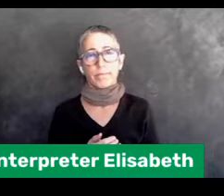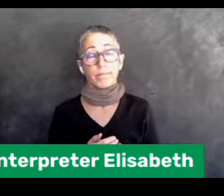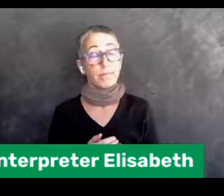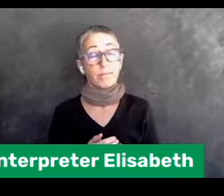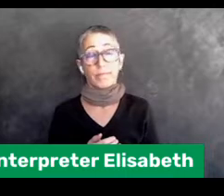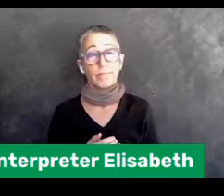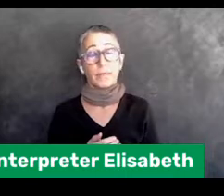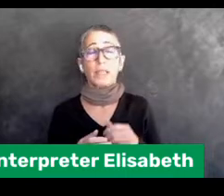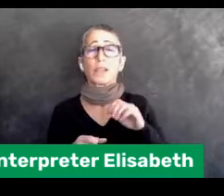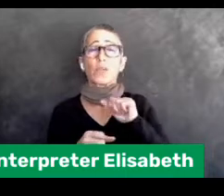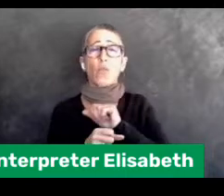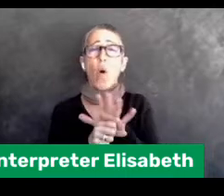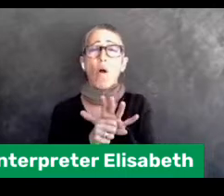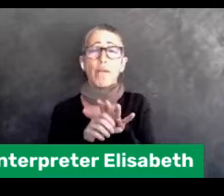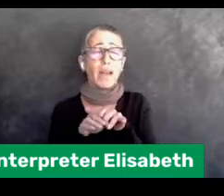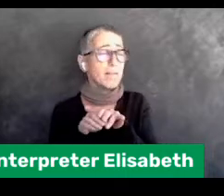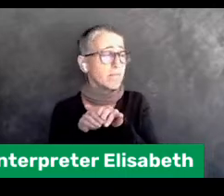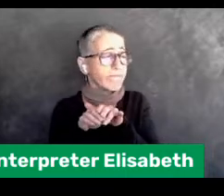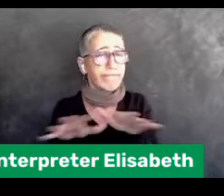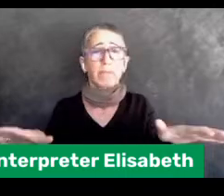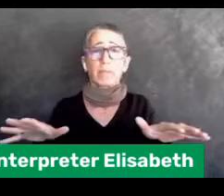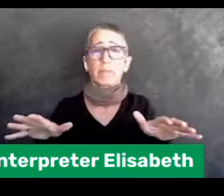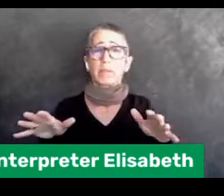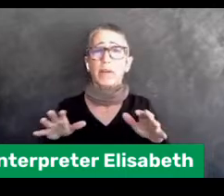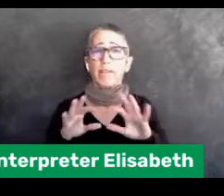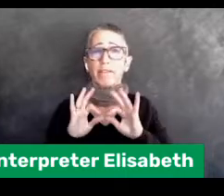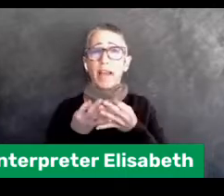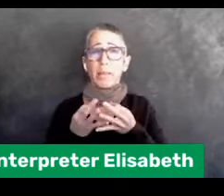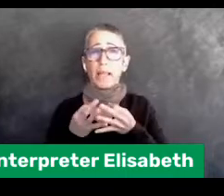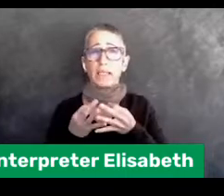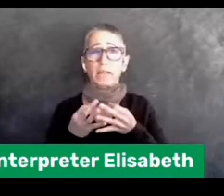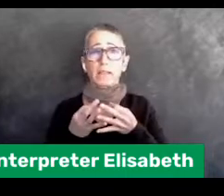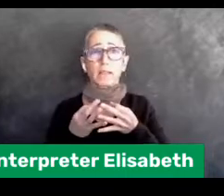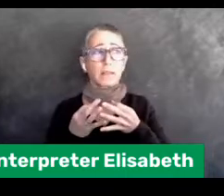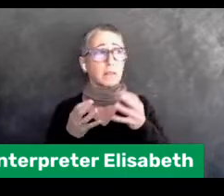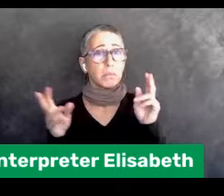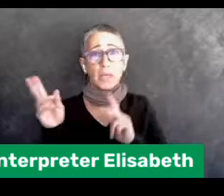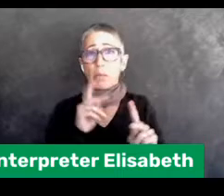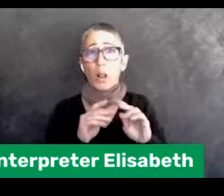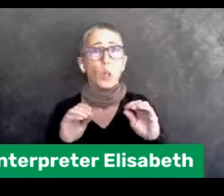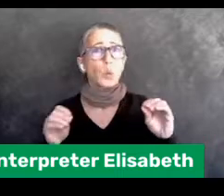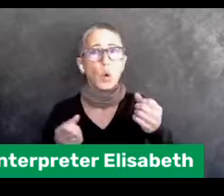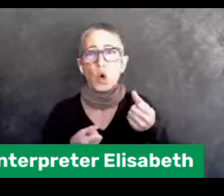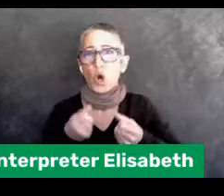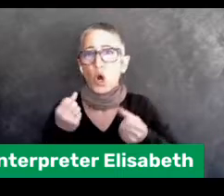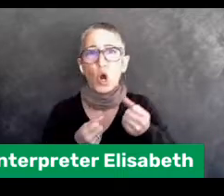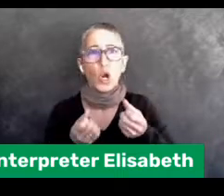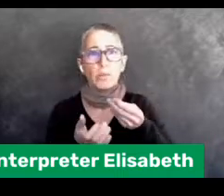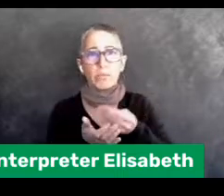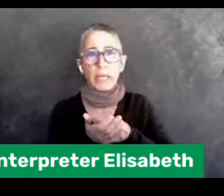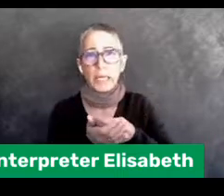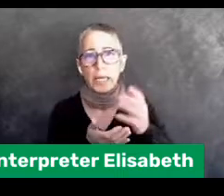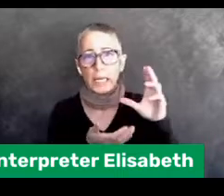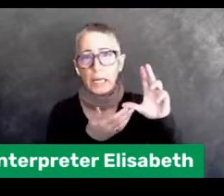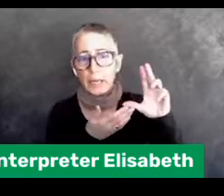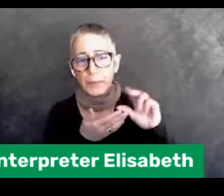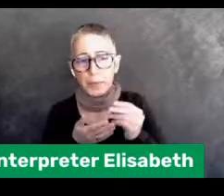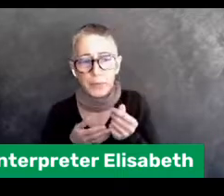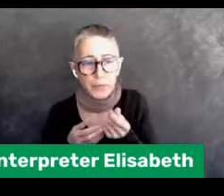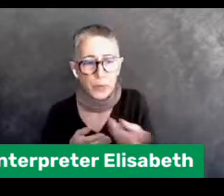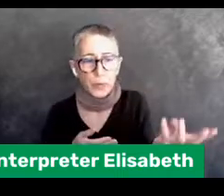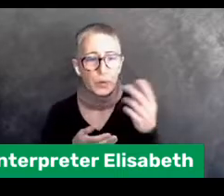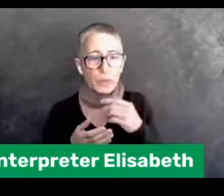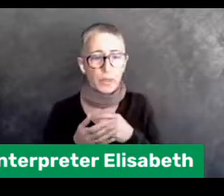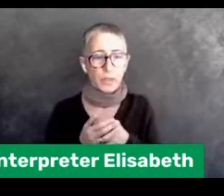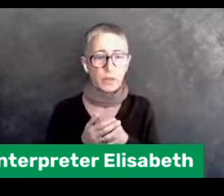pandemic, it left so many families and elders without cars, having to travel more than a mile to reach healthy,